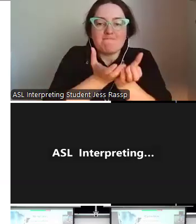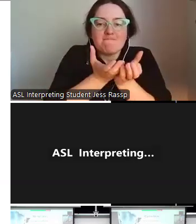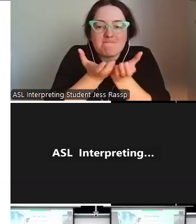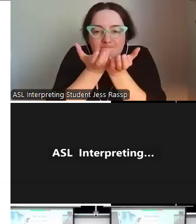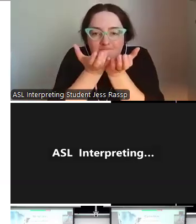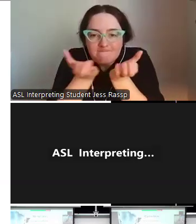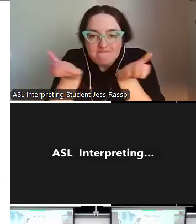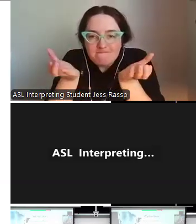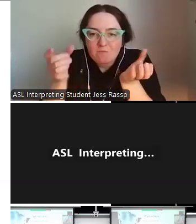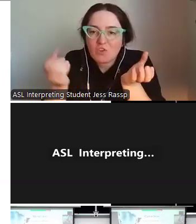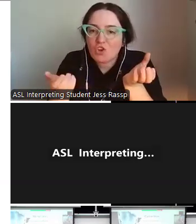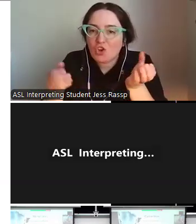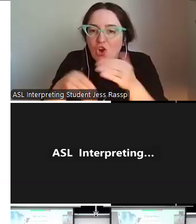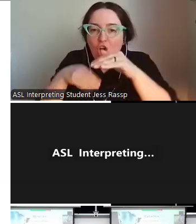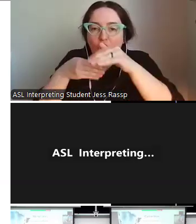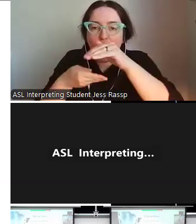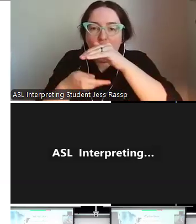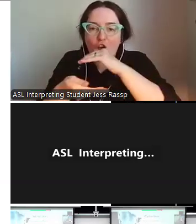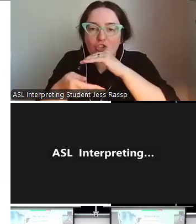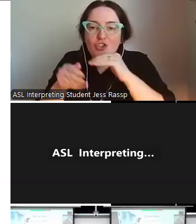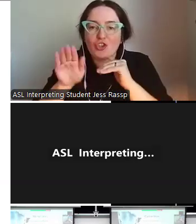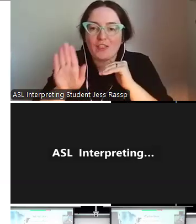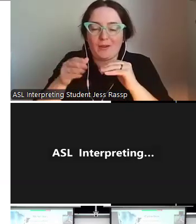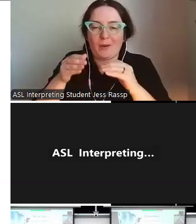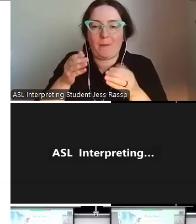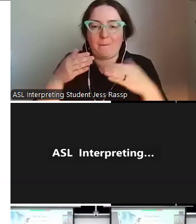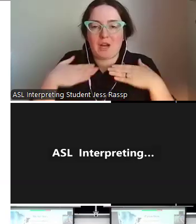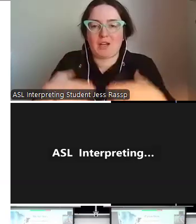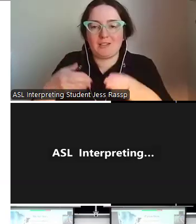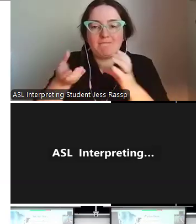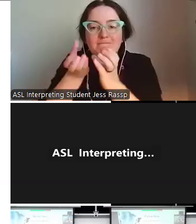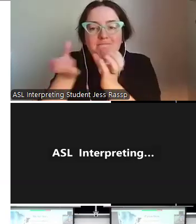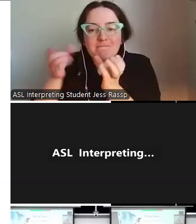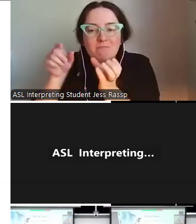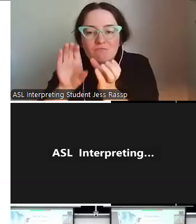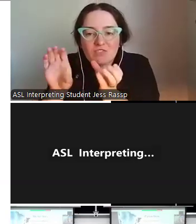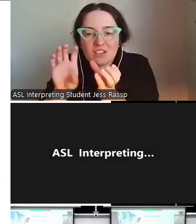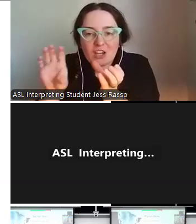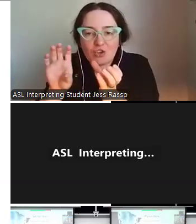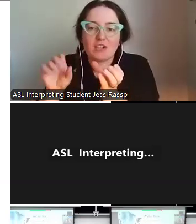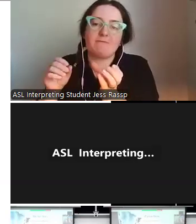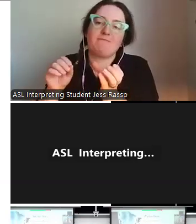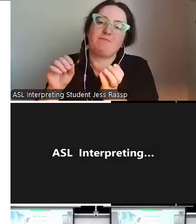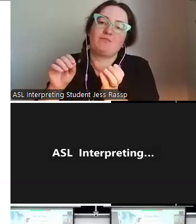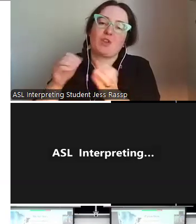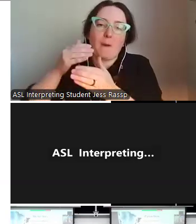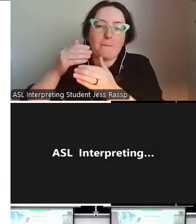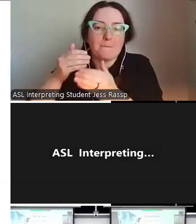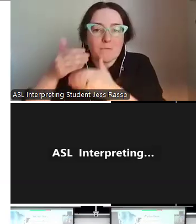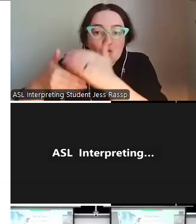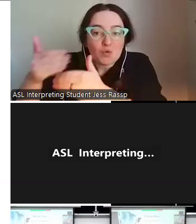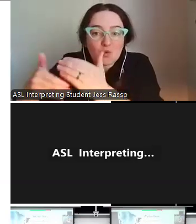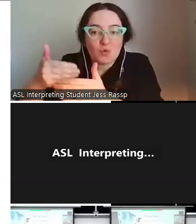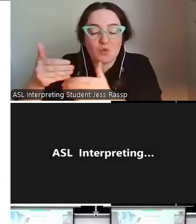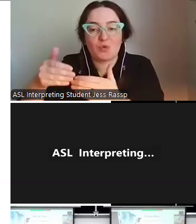one of the things that happen is they'll eat nectar, they'll eat pollen, they'll get protein from that, and then they'll produce this wax,